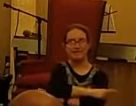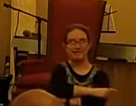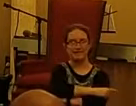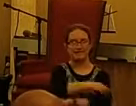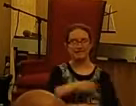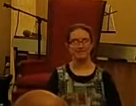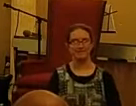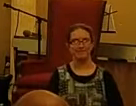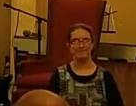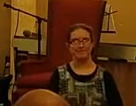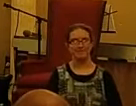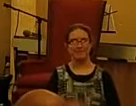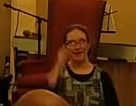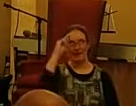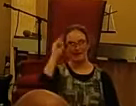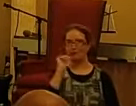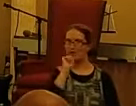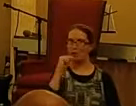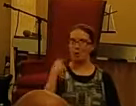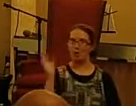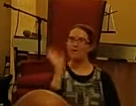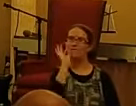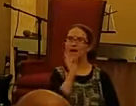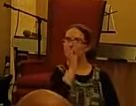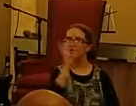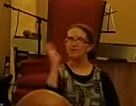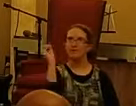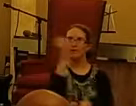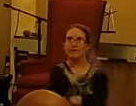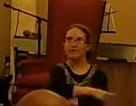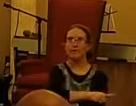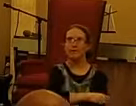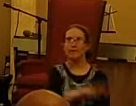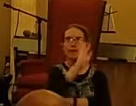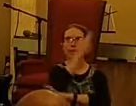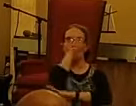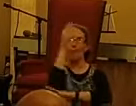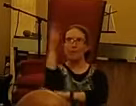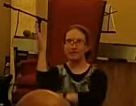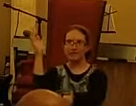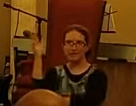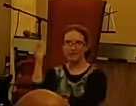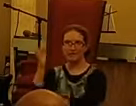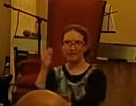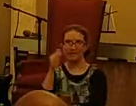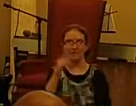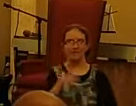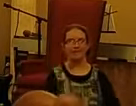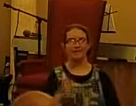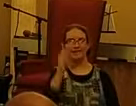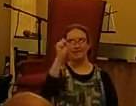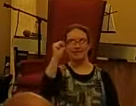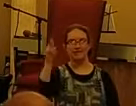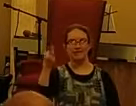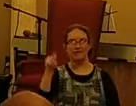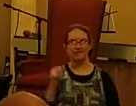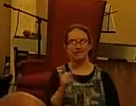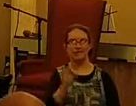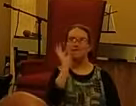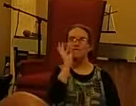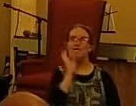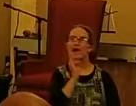Amen. And he is not just fasting 40 days, he is in the wilderness, in the desert, literally